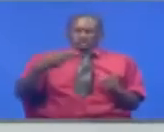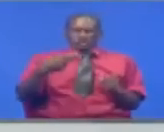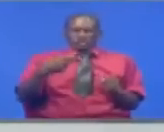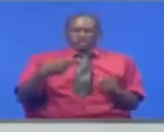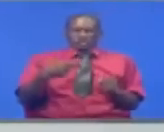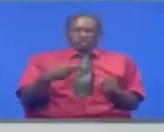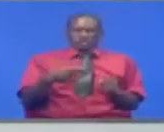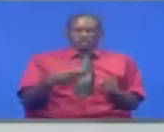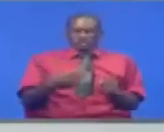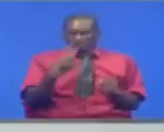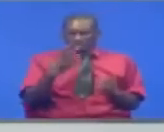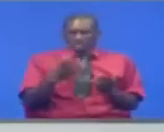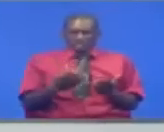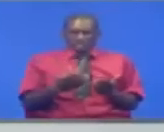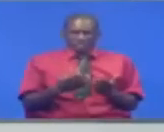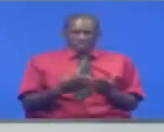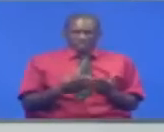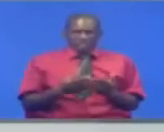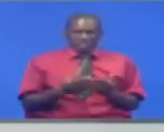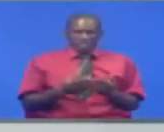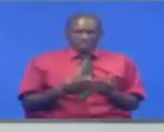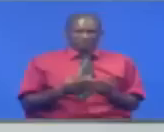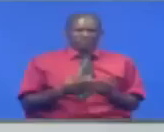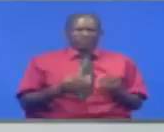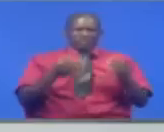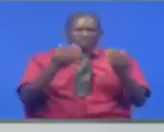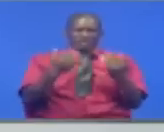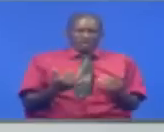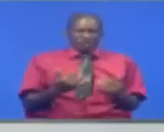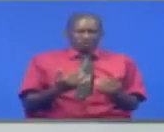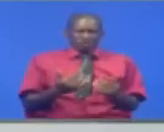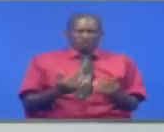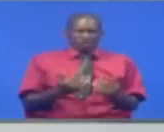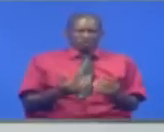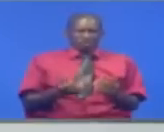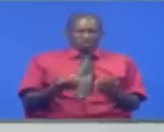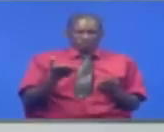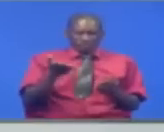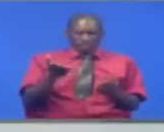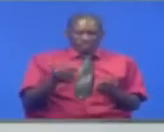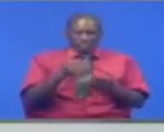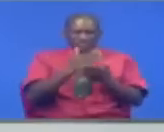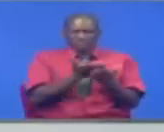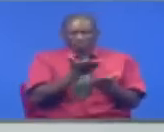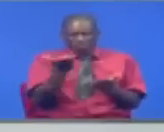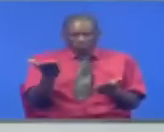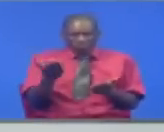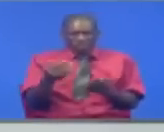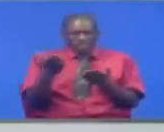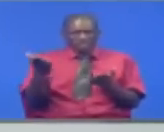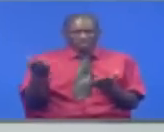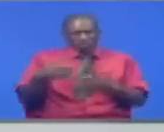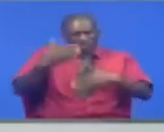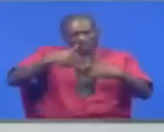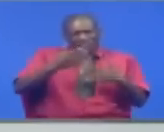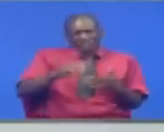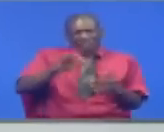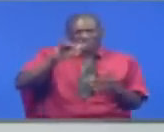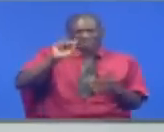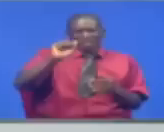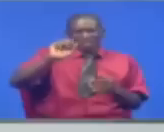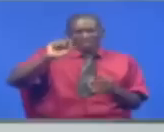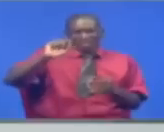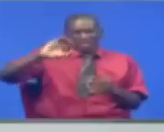No. Just for the record, it's actually a yacht. And to buy one, such as some of those here at the coast, it can set you back up